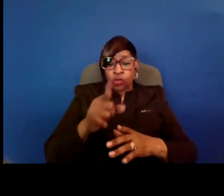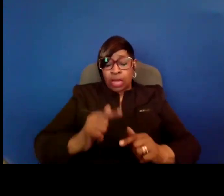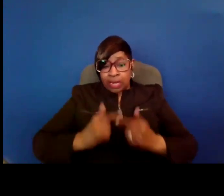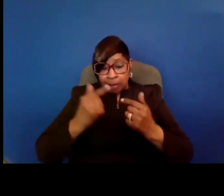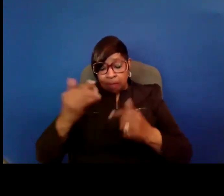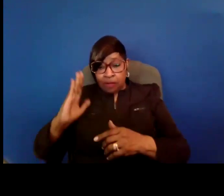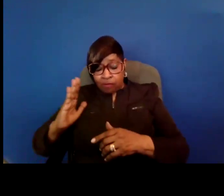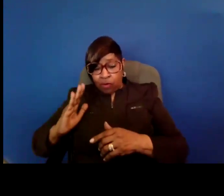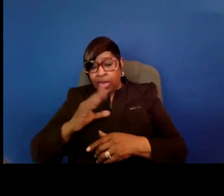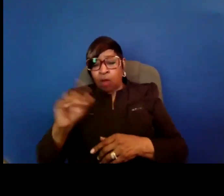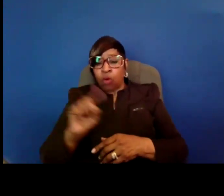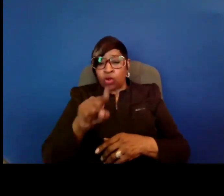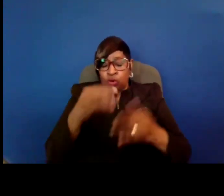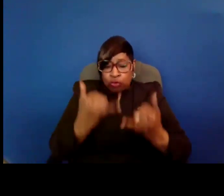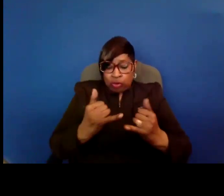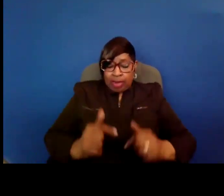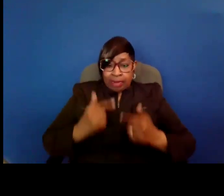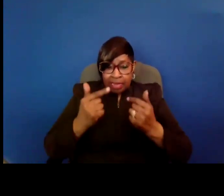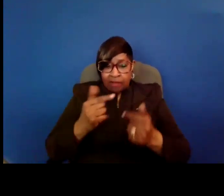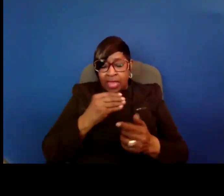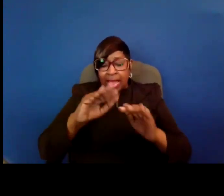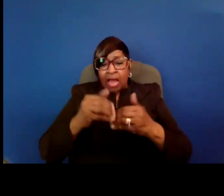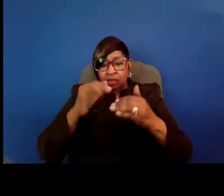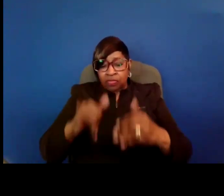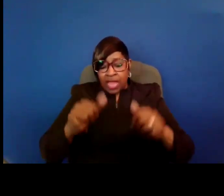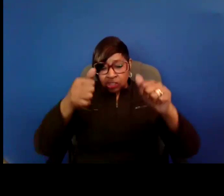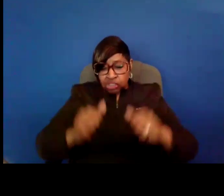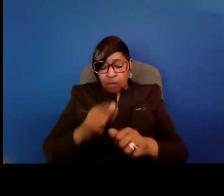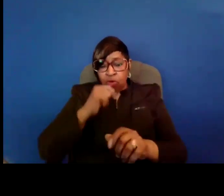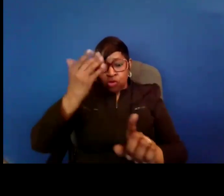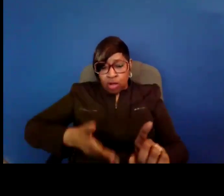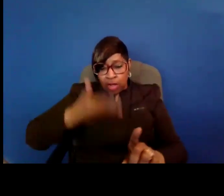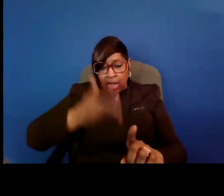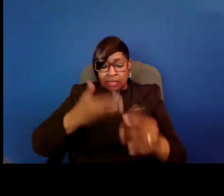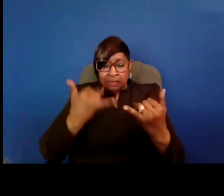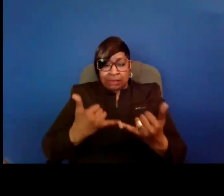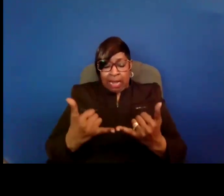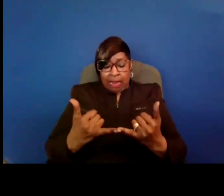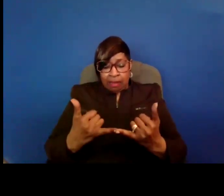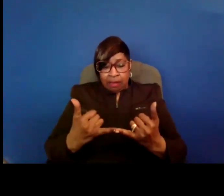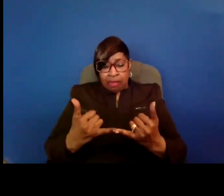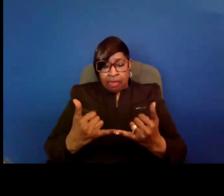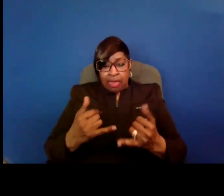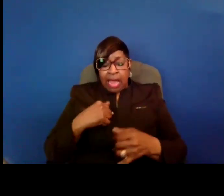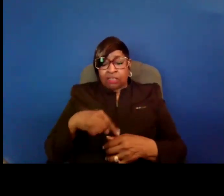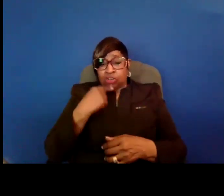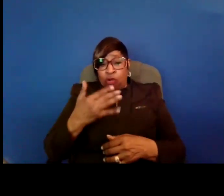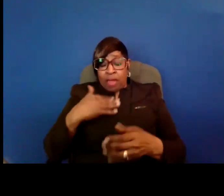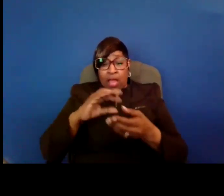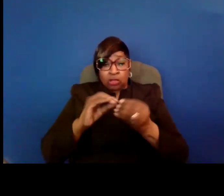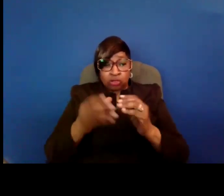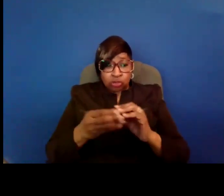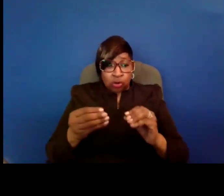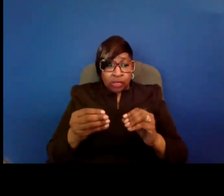do you currently reside? And how has that shaped who you are today, right? And so I told my story in